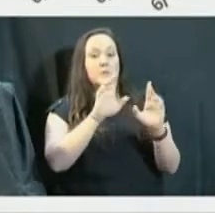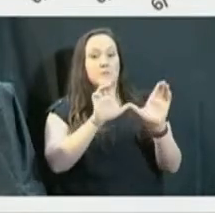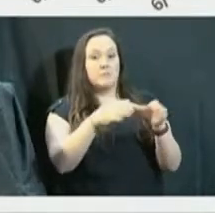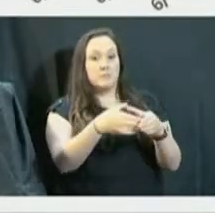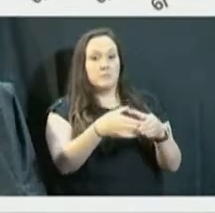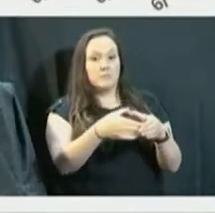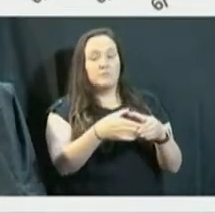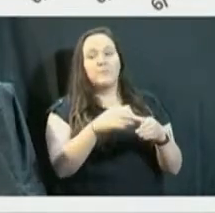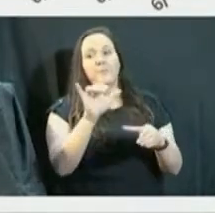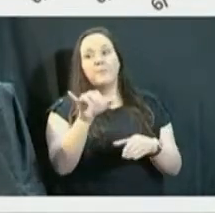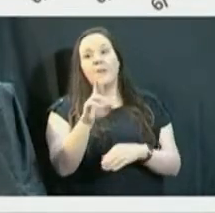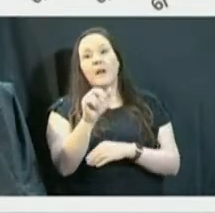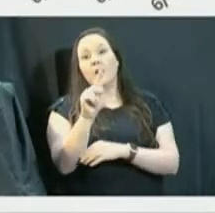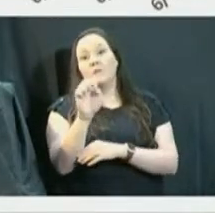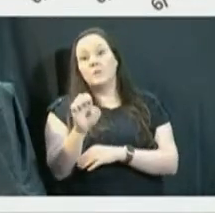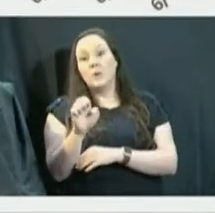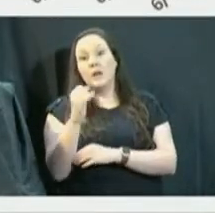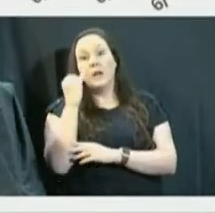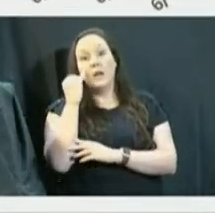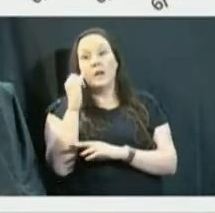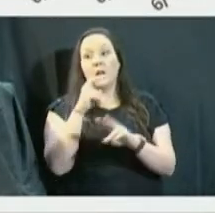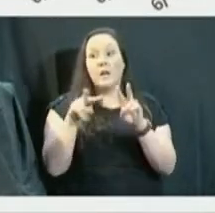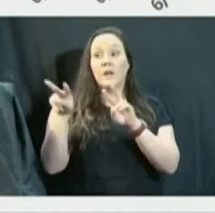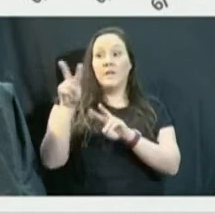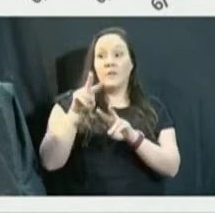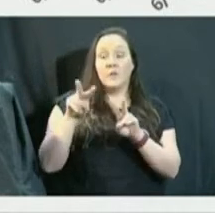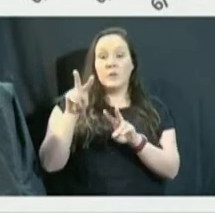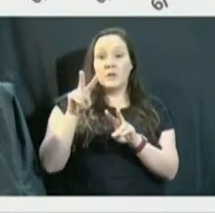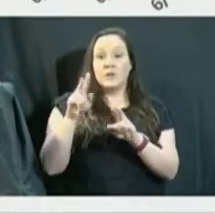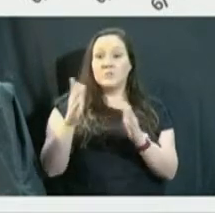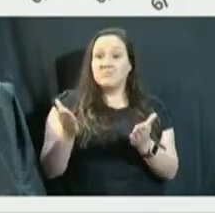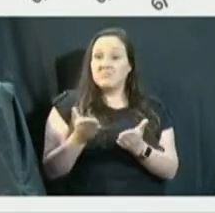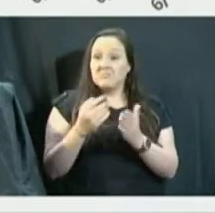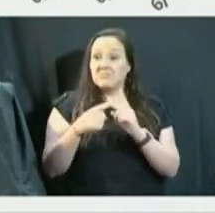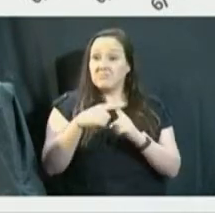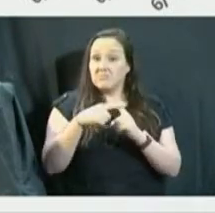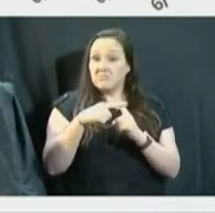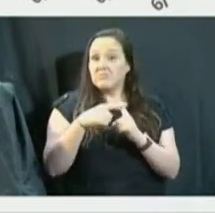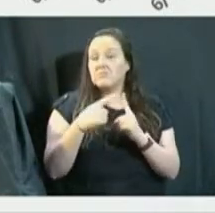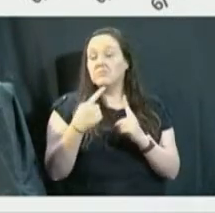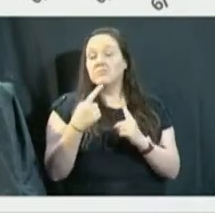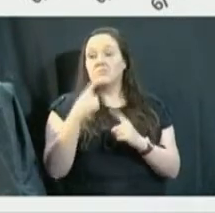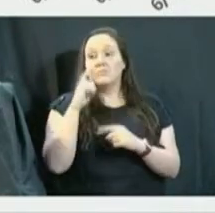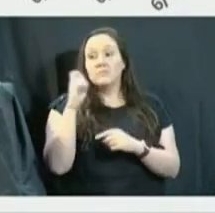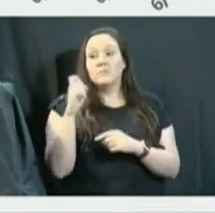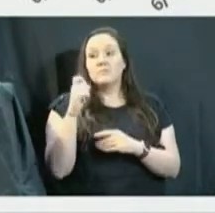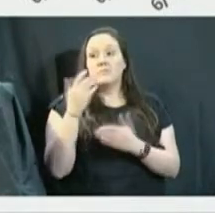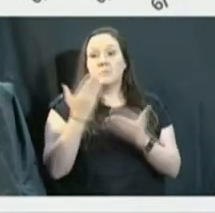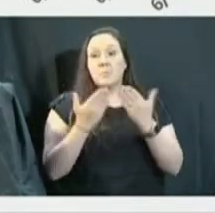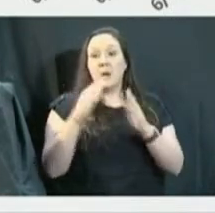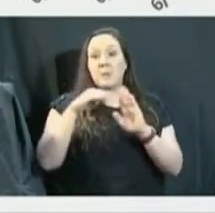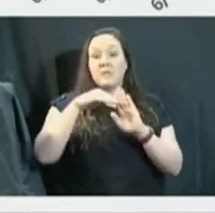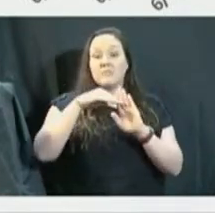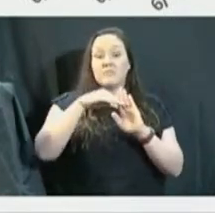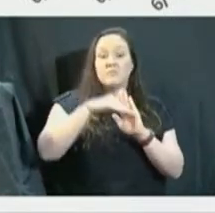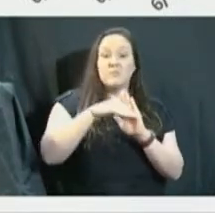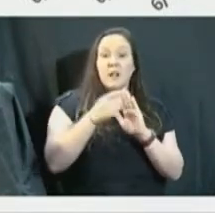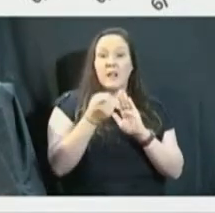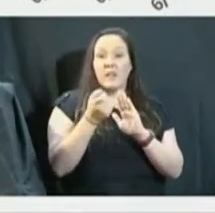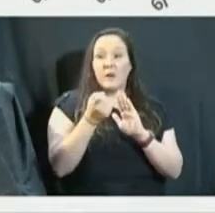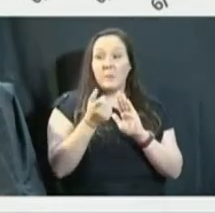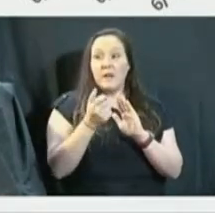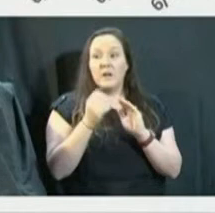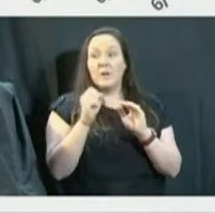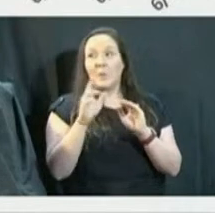this is our rate. And if you look at this, the encouraging part of this graph is that we might be trending down a little bit, or at